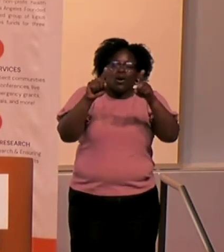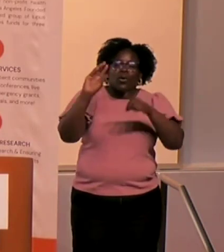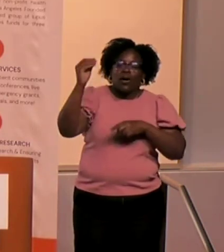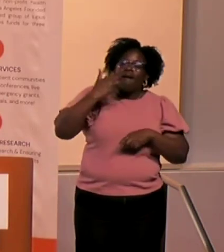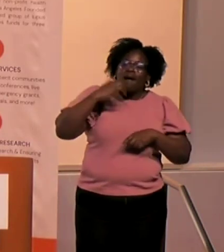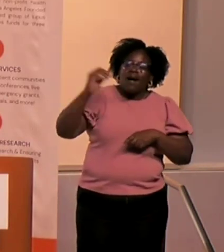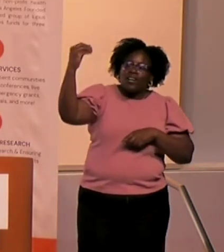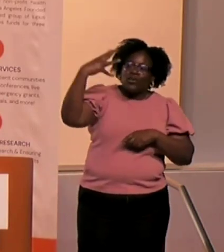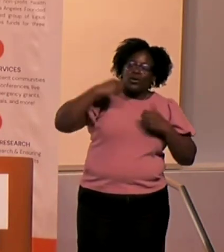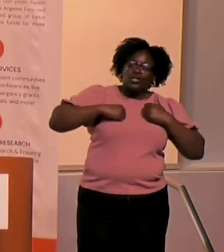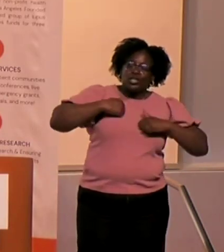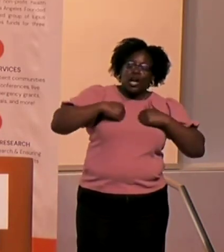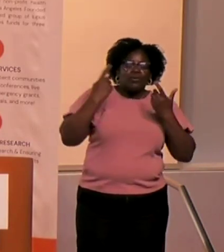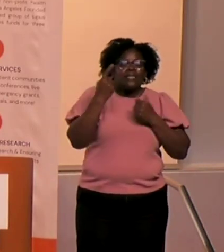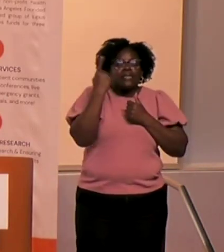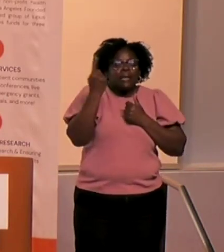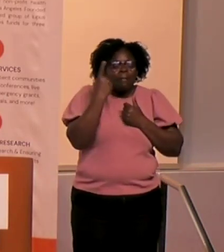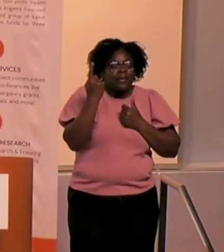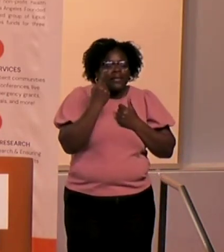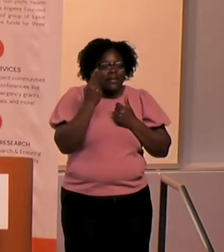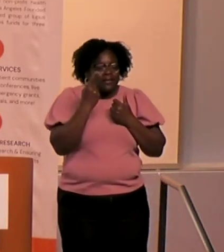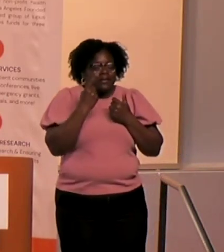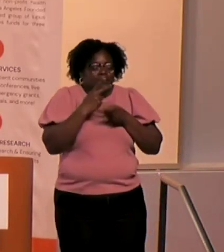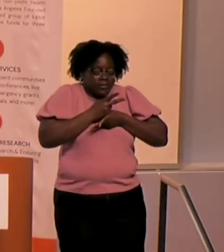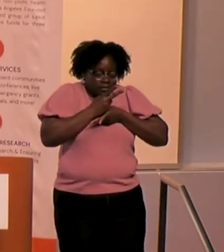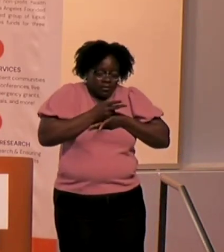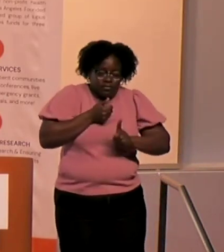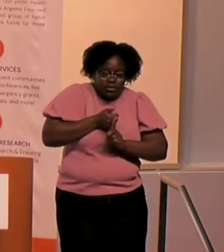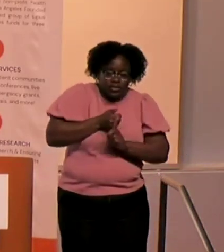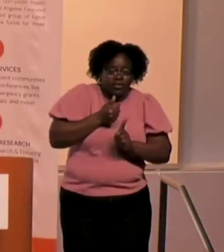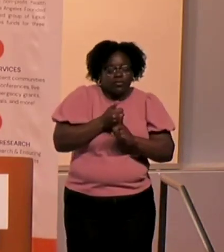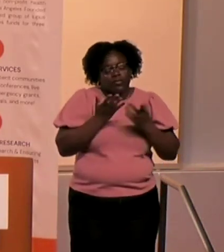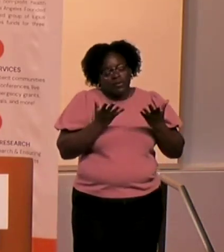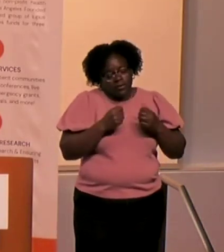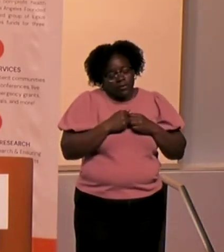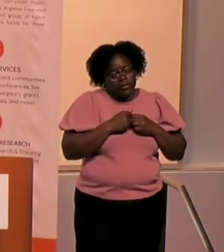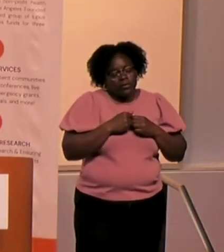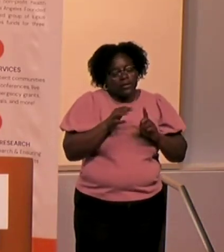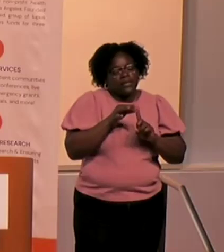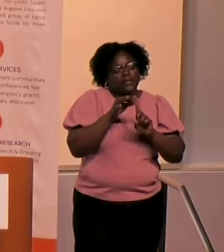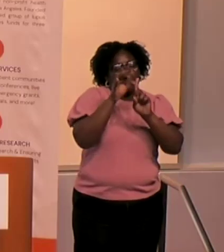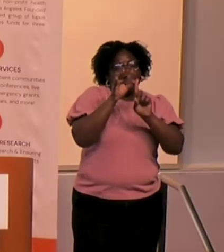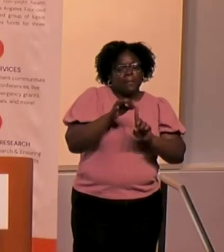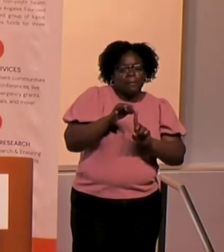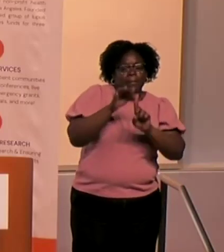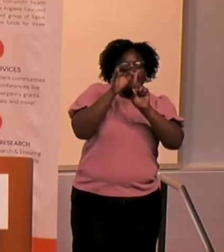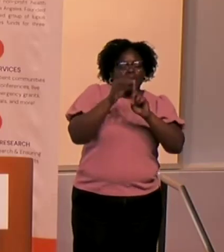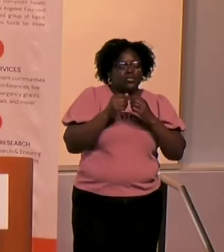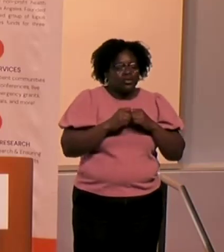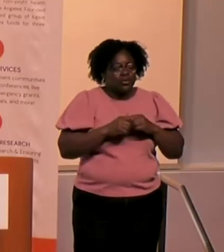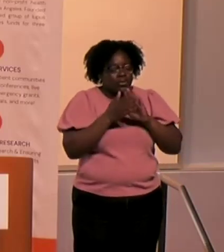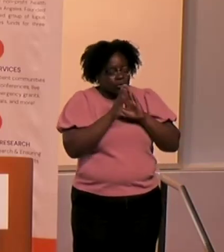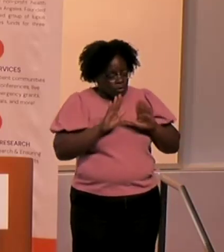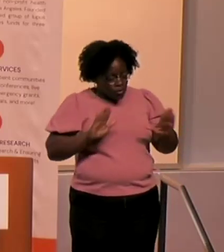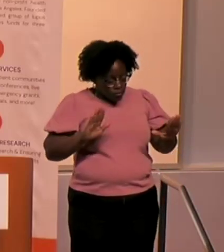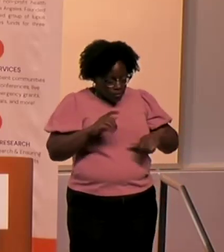shower, something. It is very important for us to take that special and quiet time that we